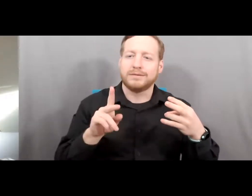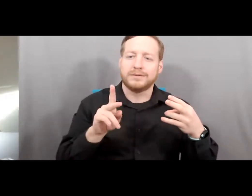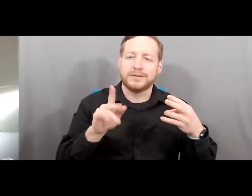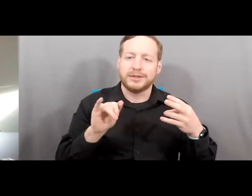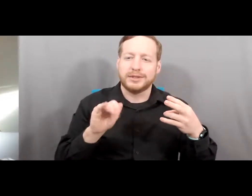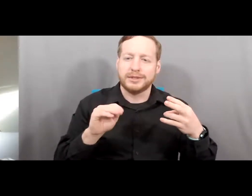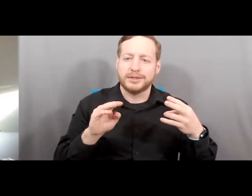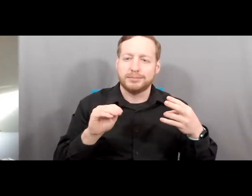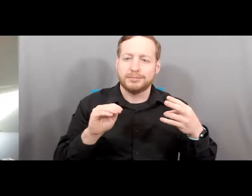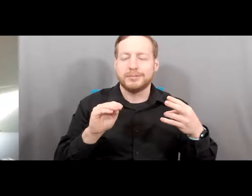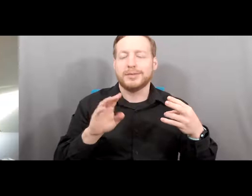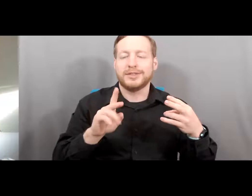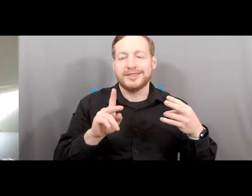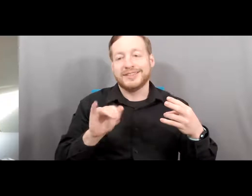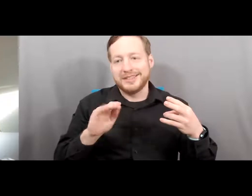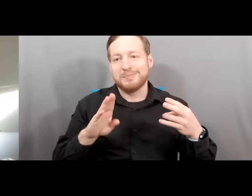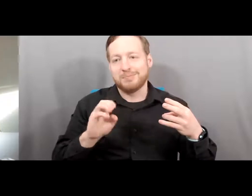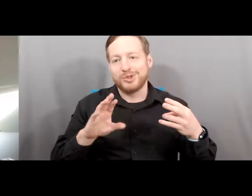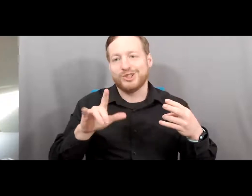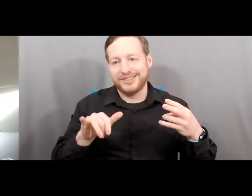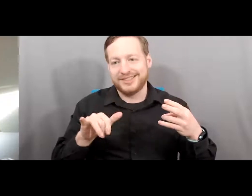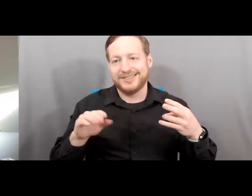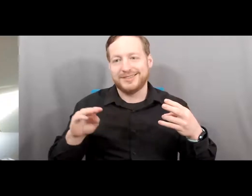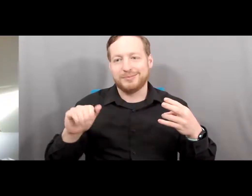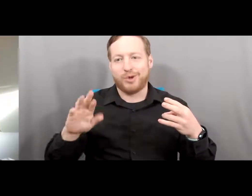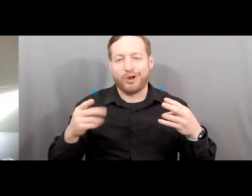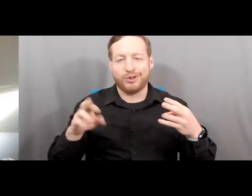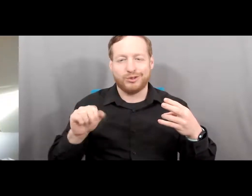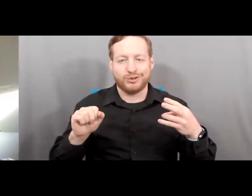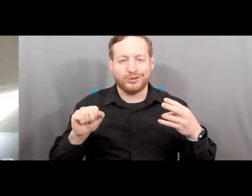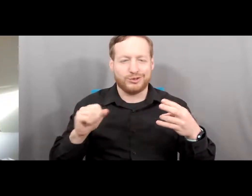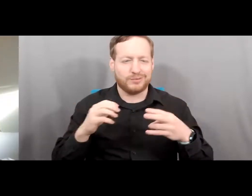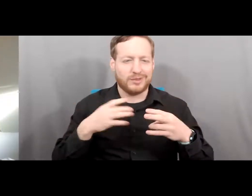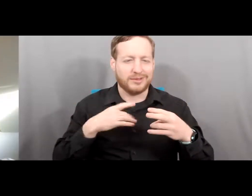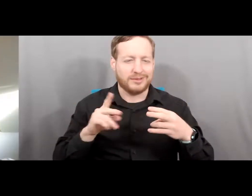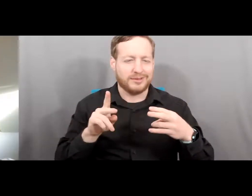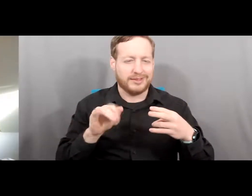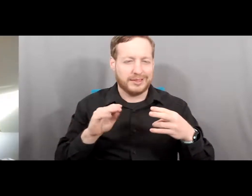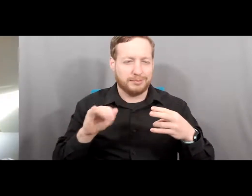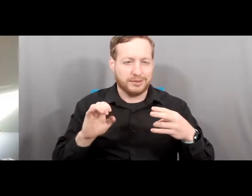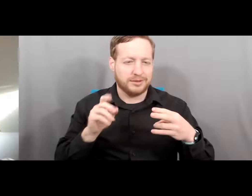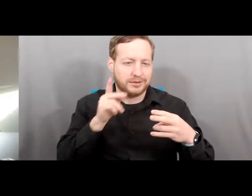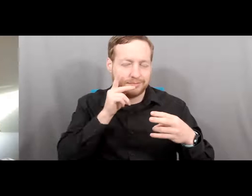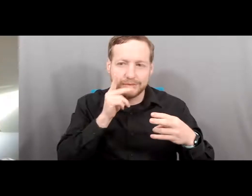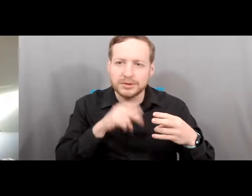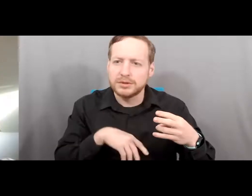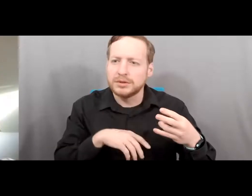Let's see. Oh, Kimberly Marthers,